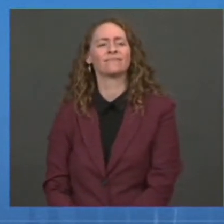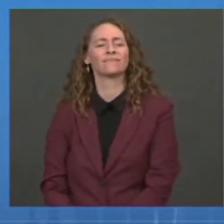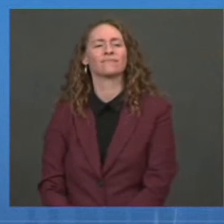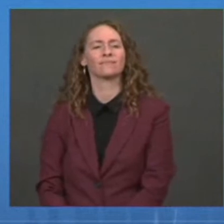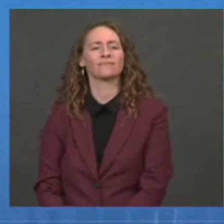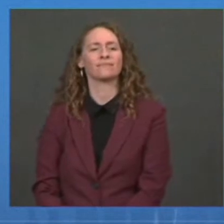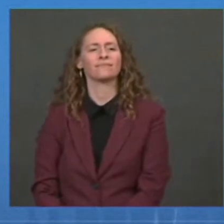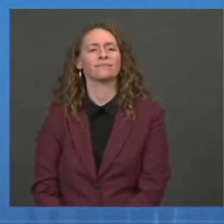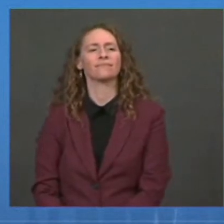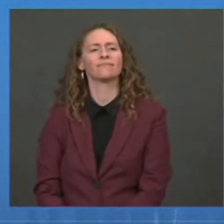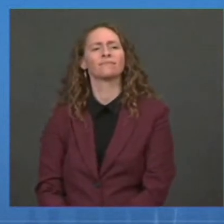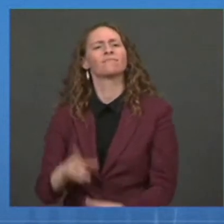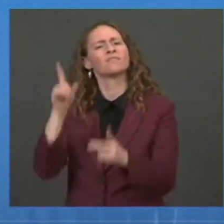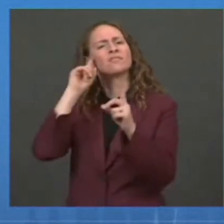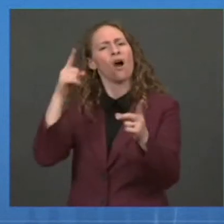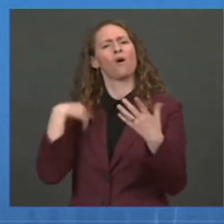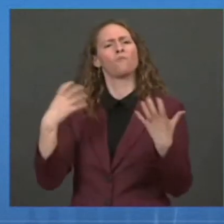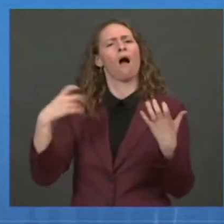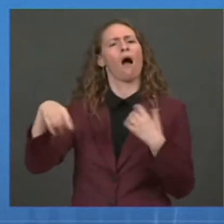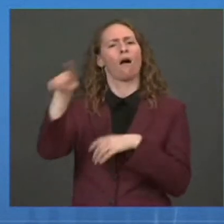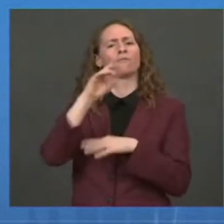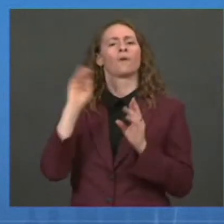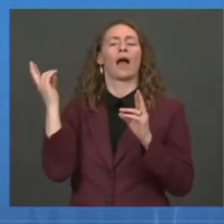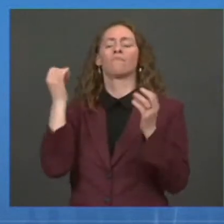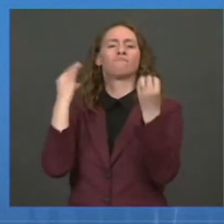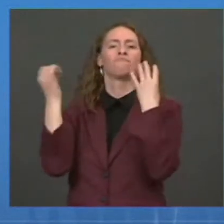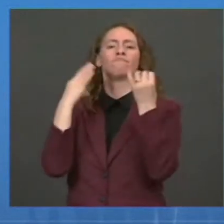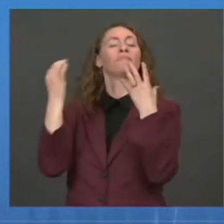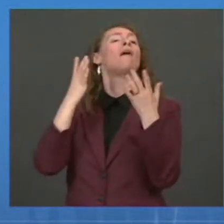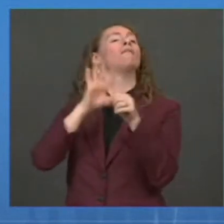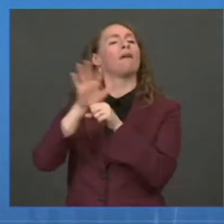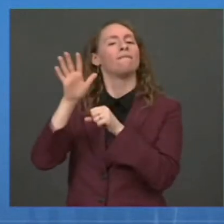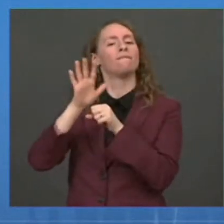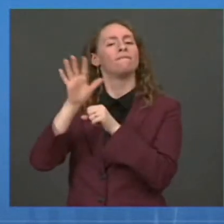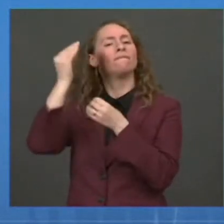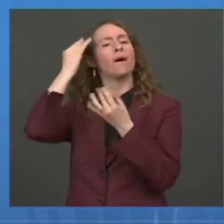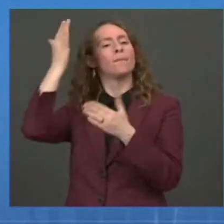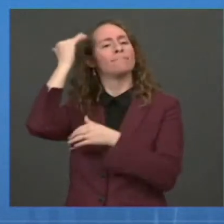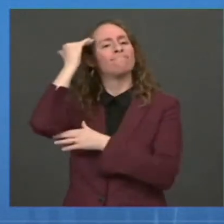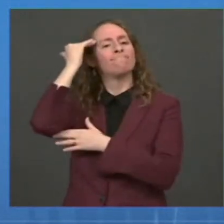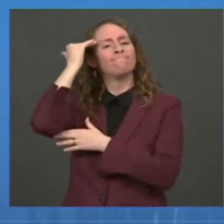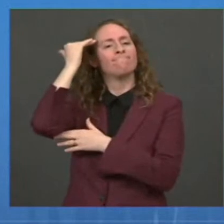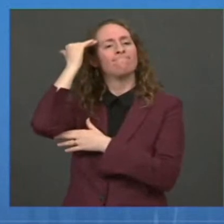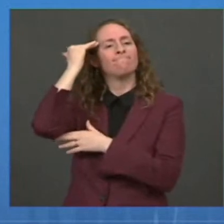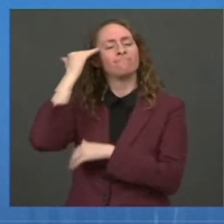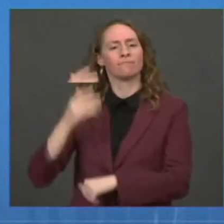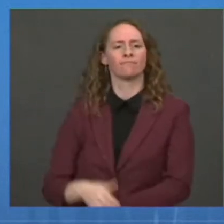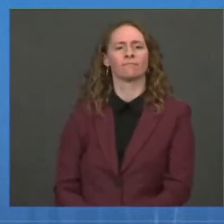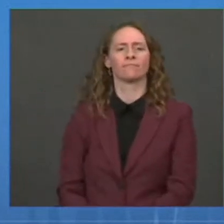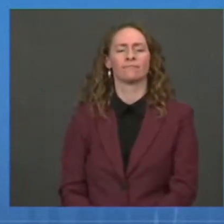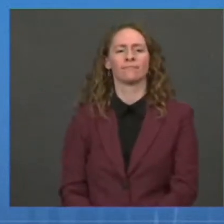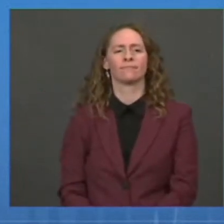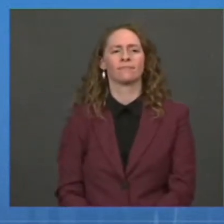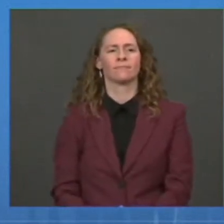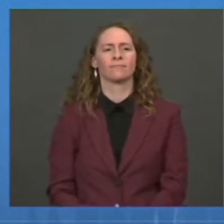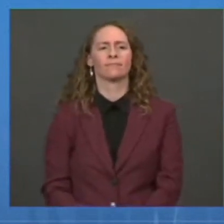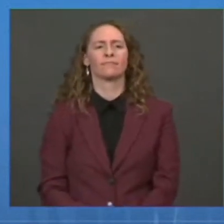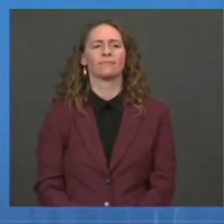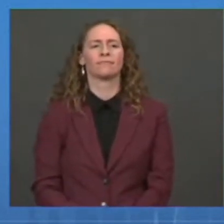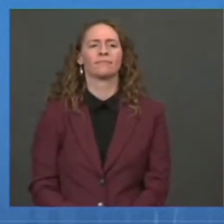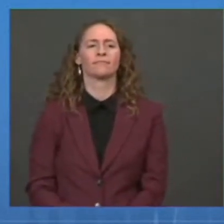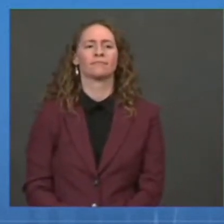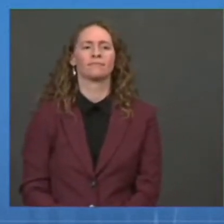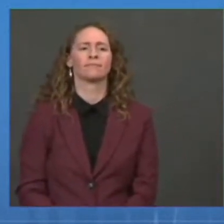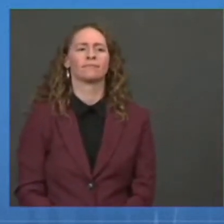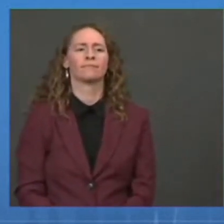many organizations we're working with in this outreach include Jack and Jill of America, the Divine Nine Sororities and Fraternities, Corazon